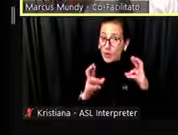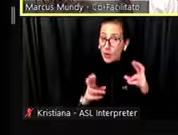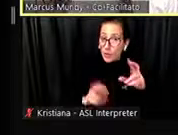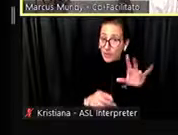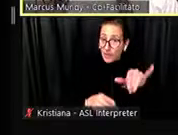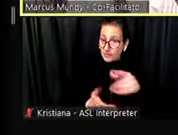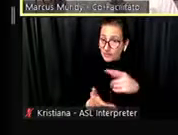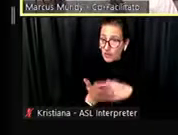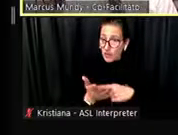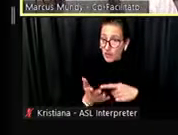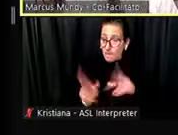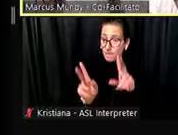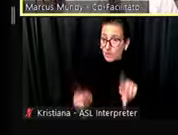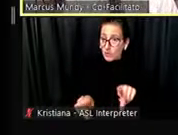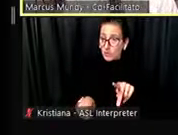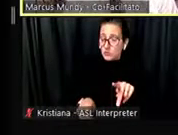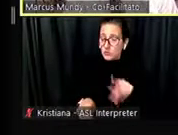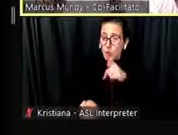you, Latricia.